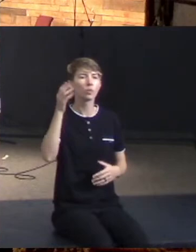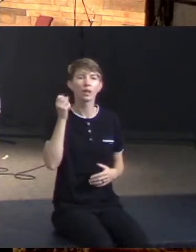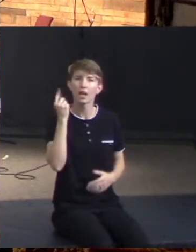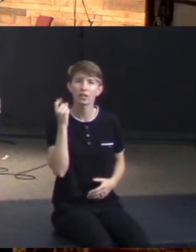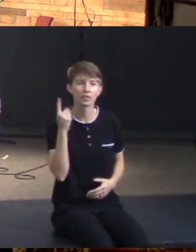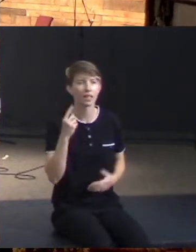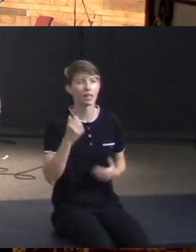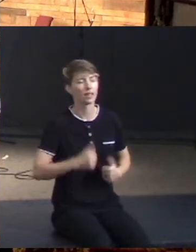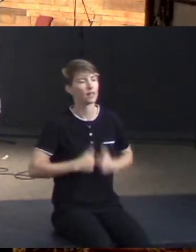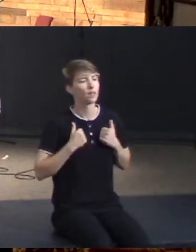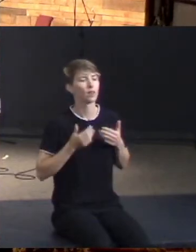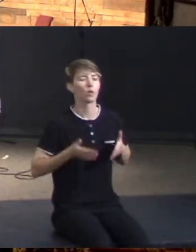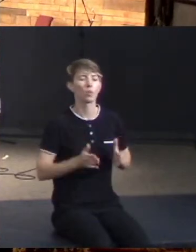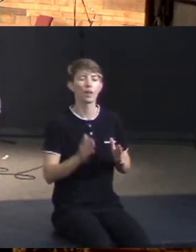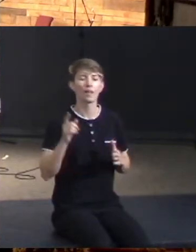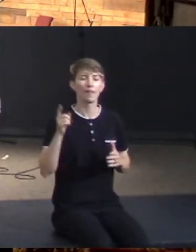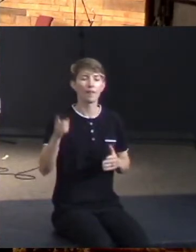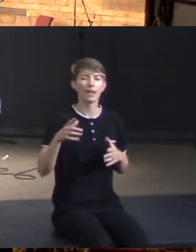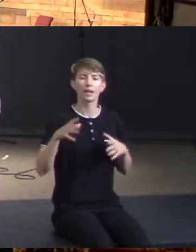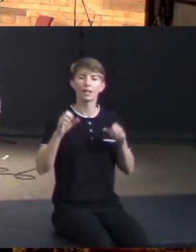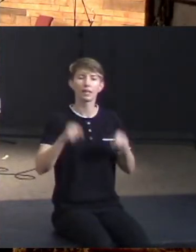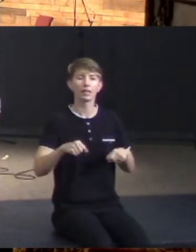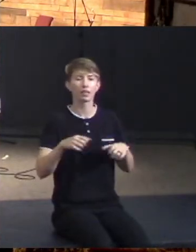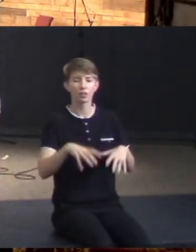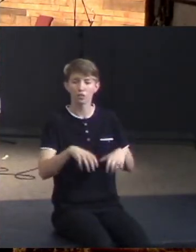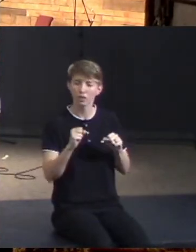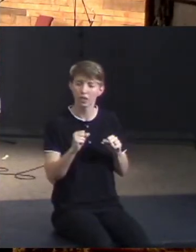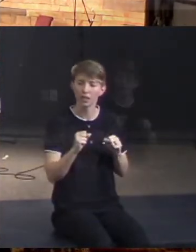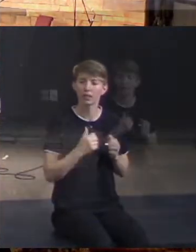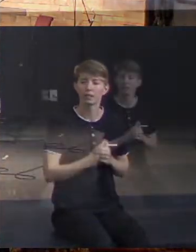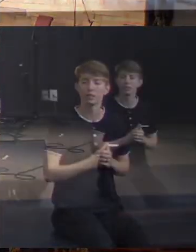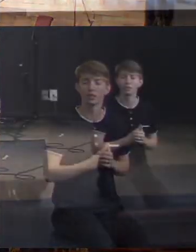they could grab hold of. As John would say it next,